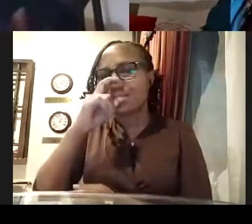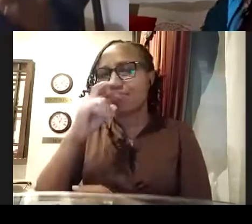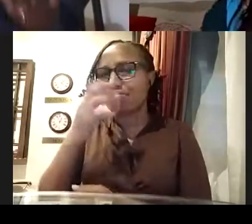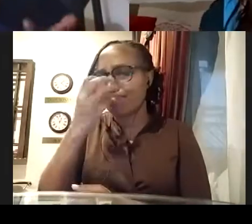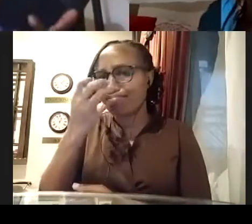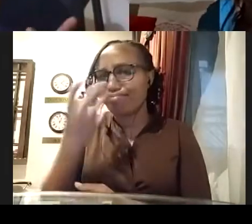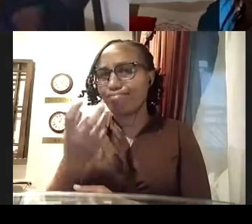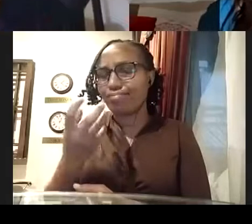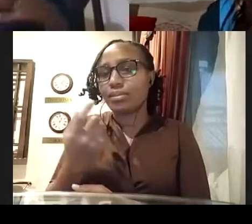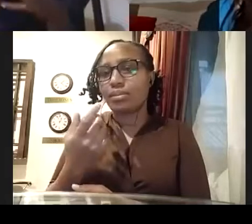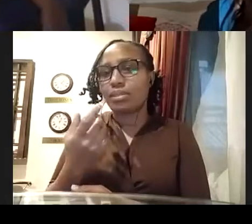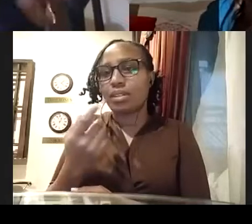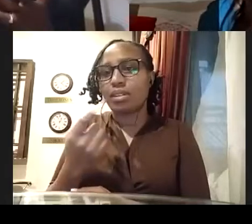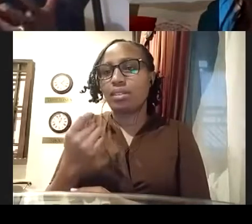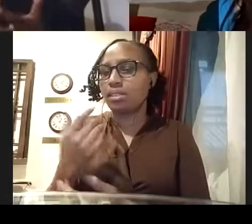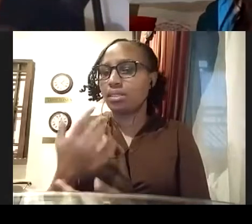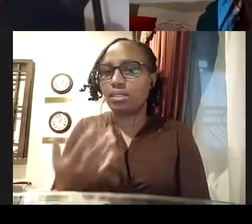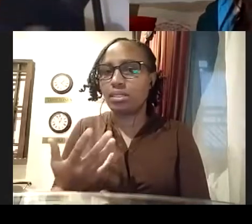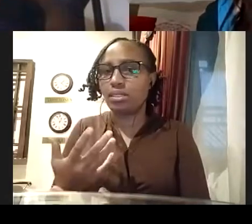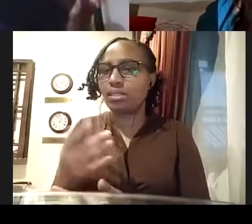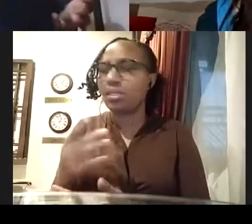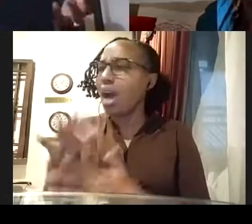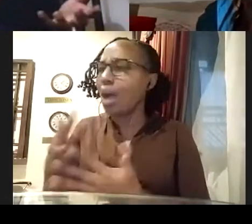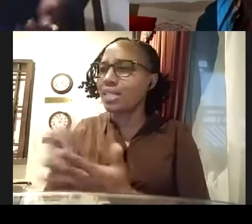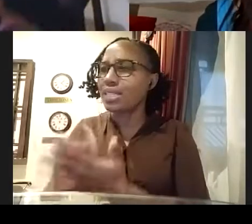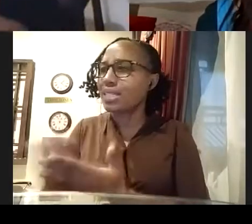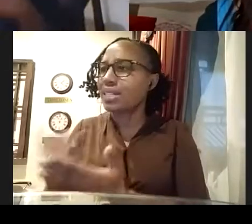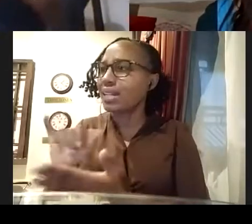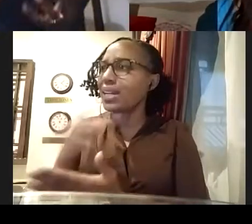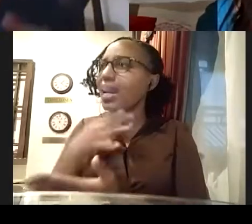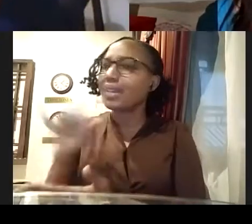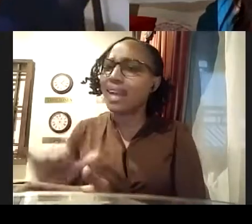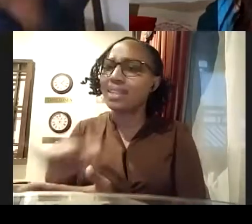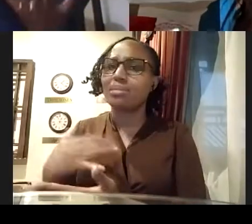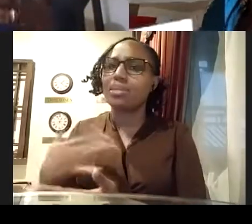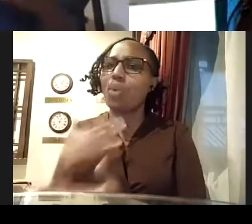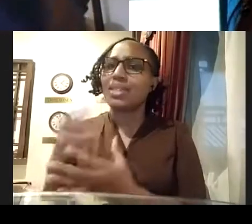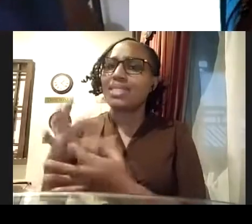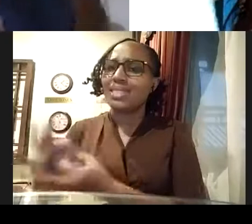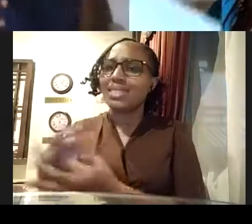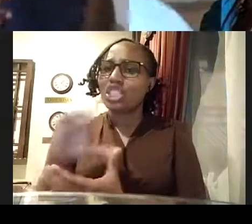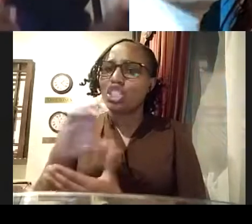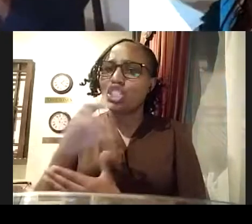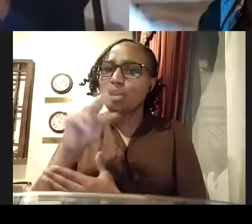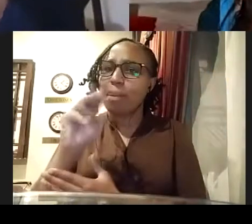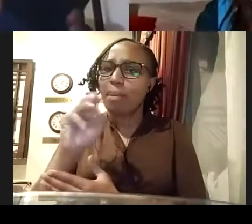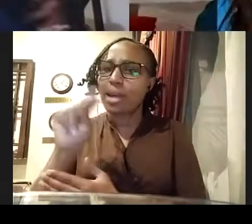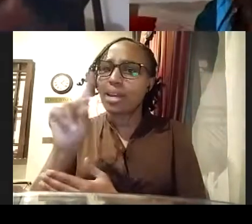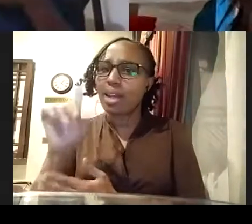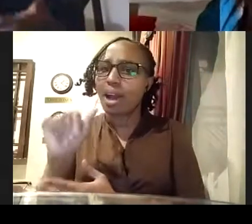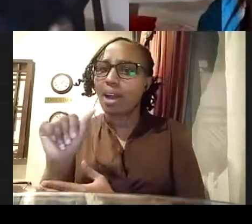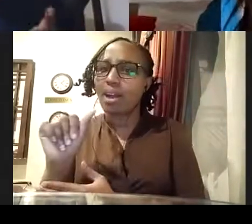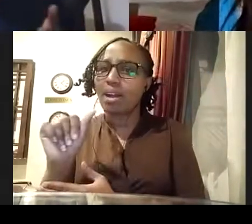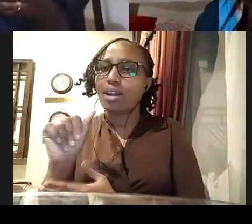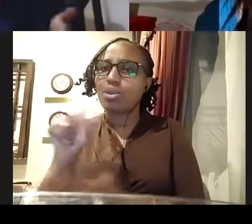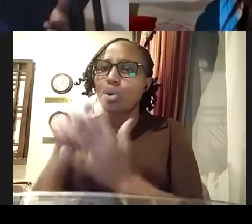Sefiata, I'm just like, ugh, how does she write like that? I've talked about Chimamanda many times, and just how like when you read her work,